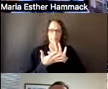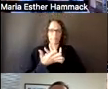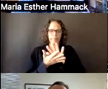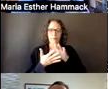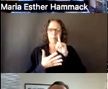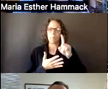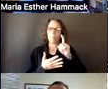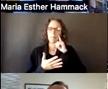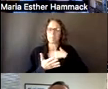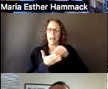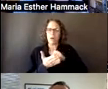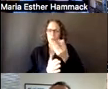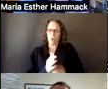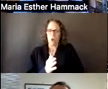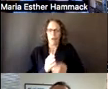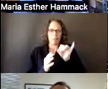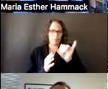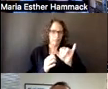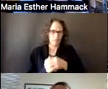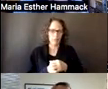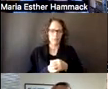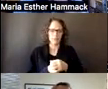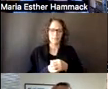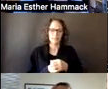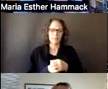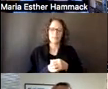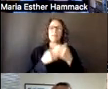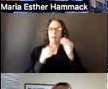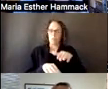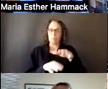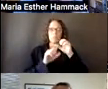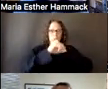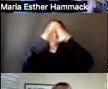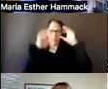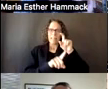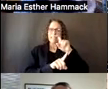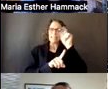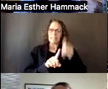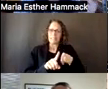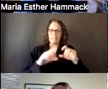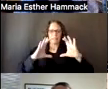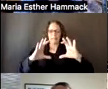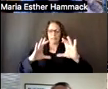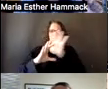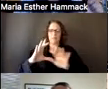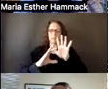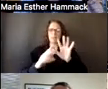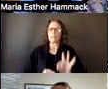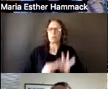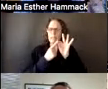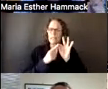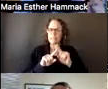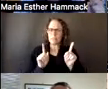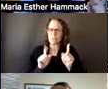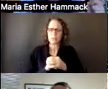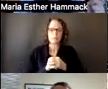me. But so Texas is a very unique space in the sense that